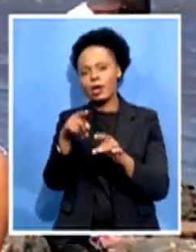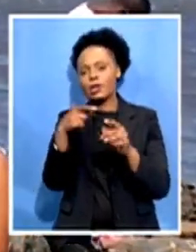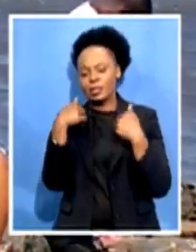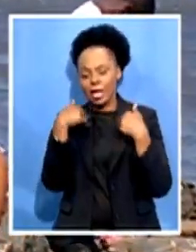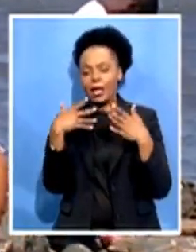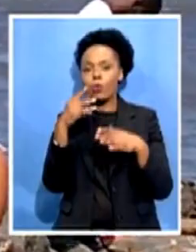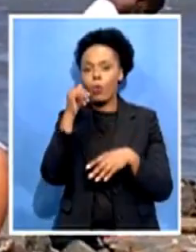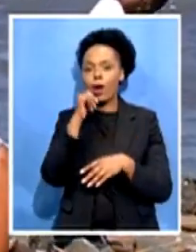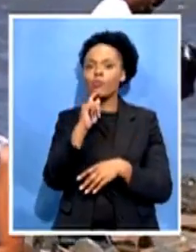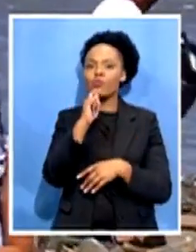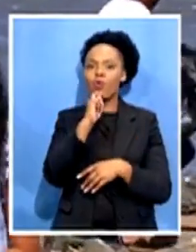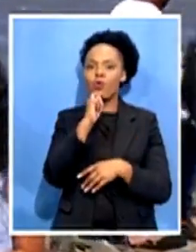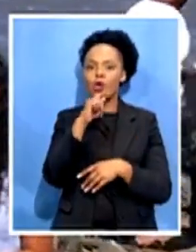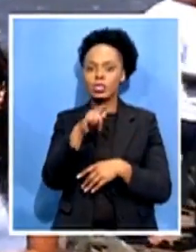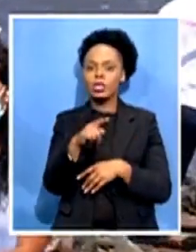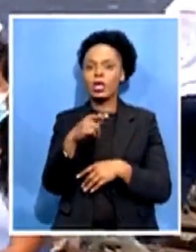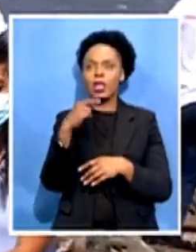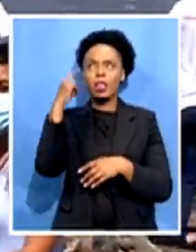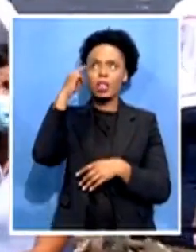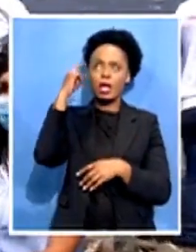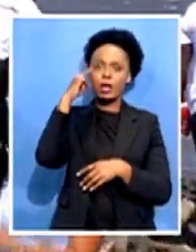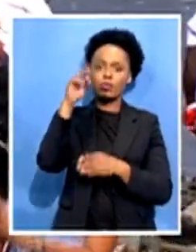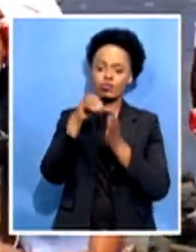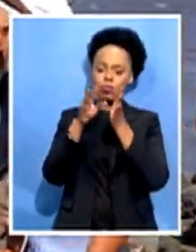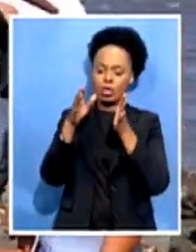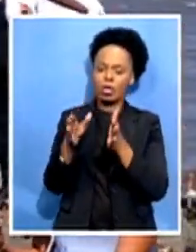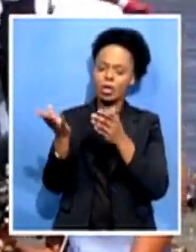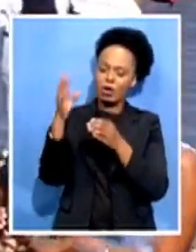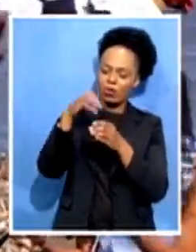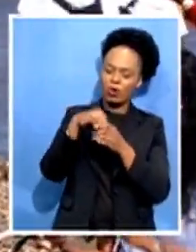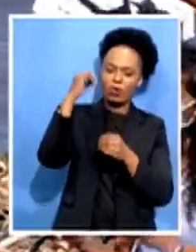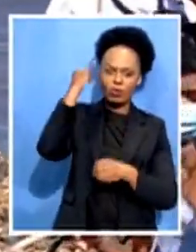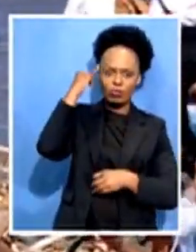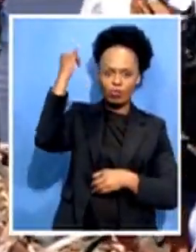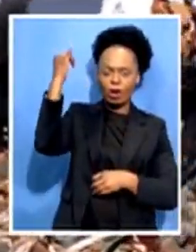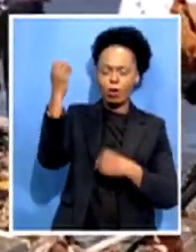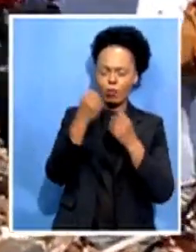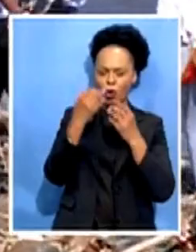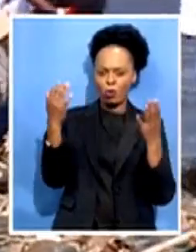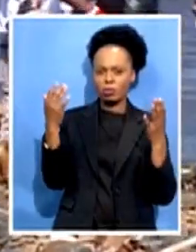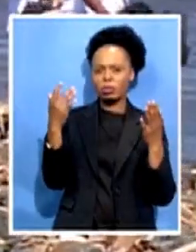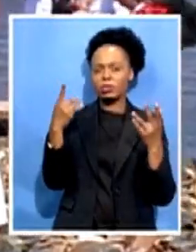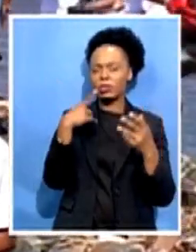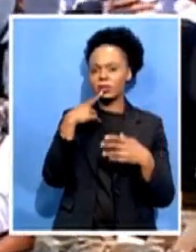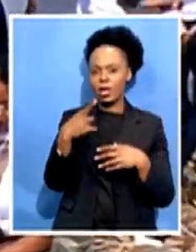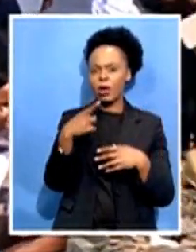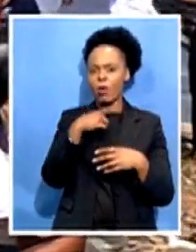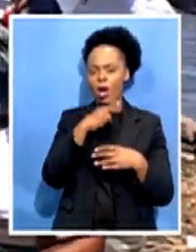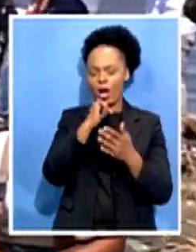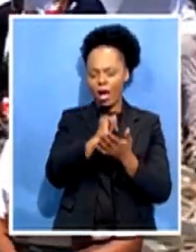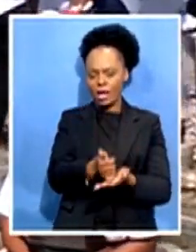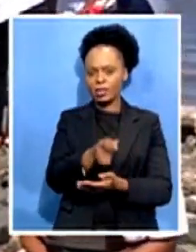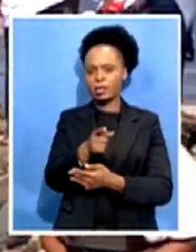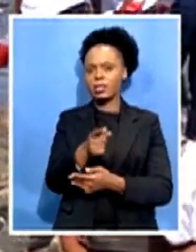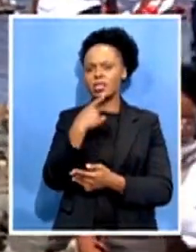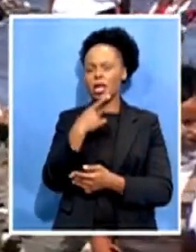students who are involved in this initiative, many are saying that the reason they are assisting is because there's far too many plastics lying around